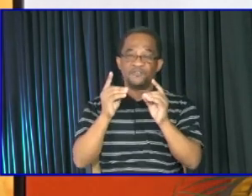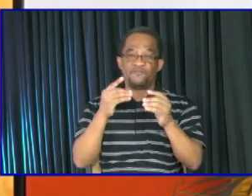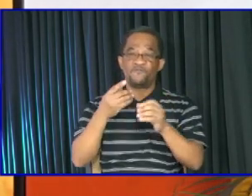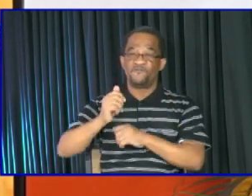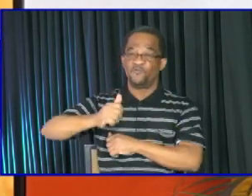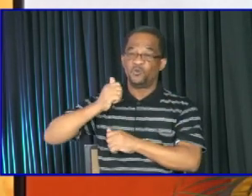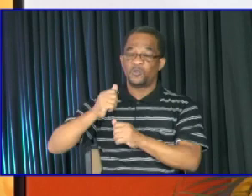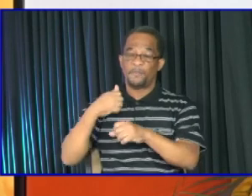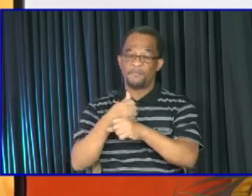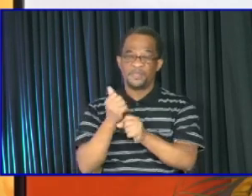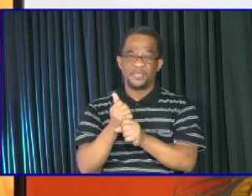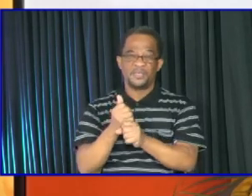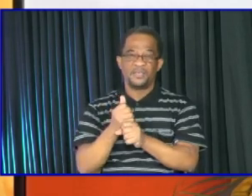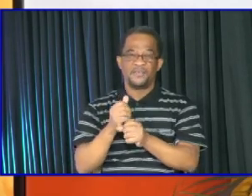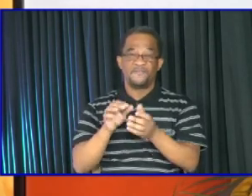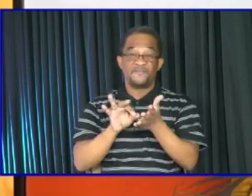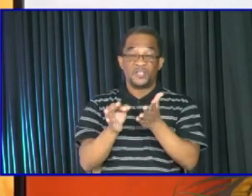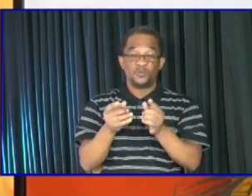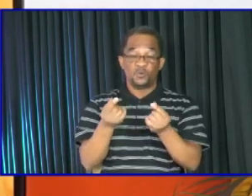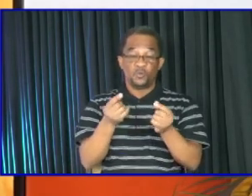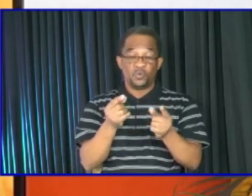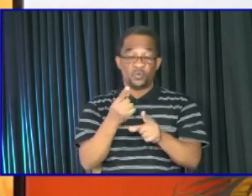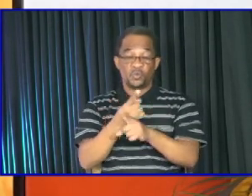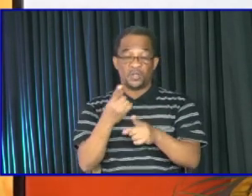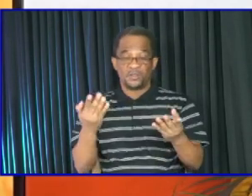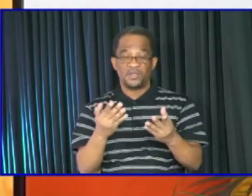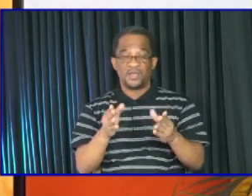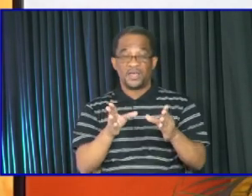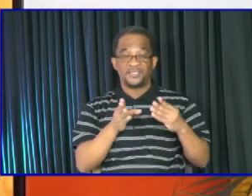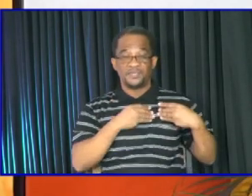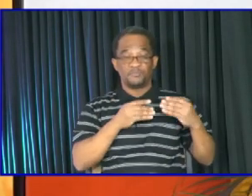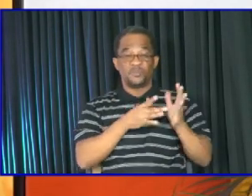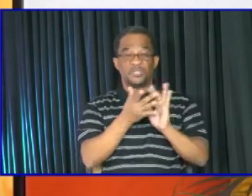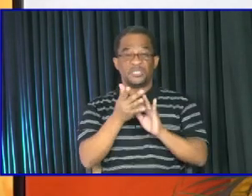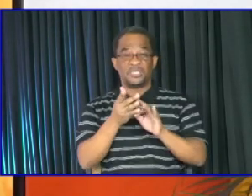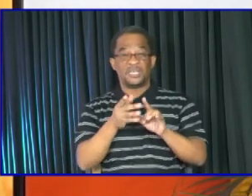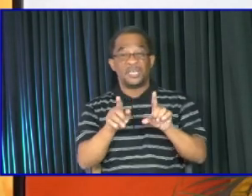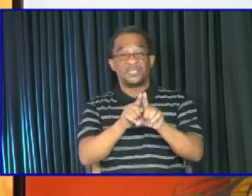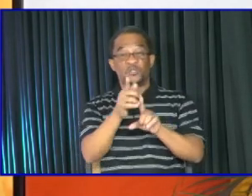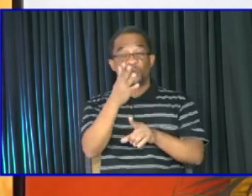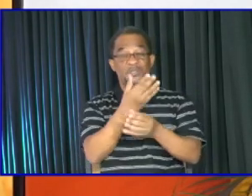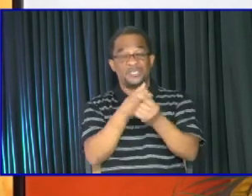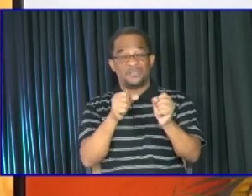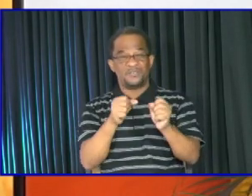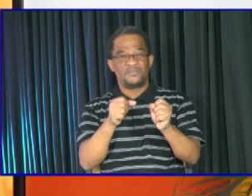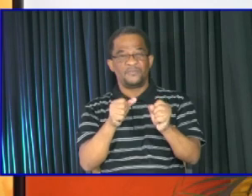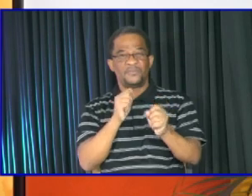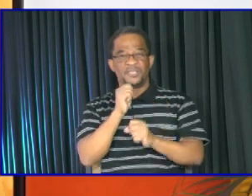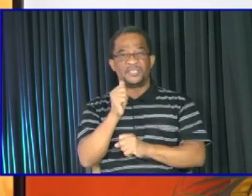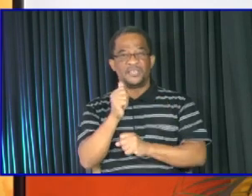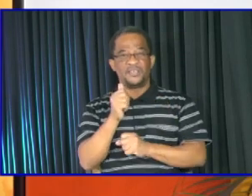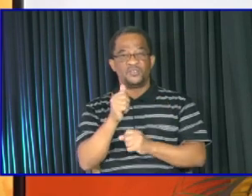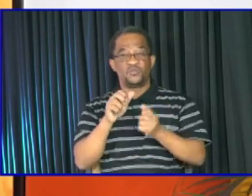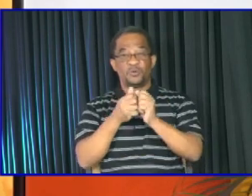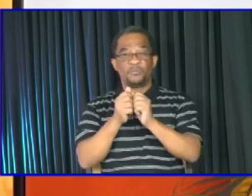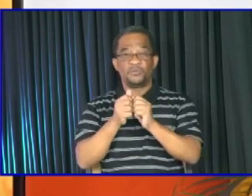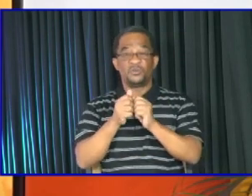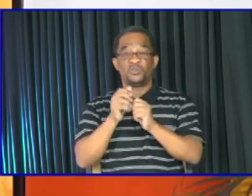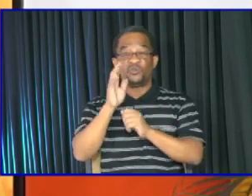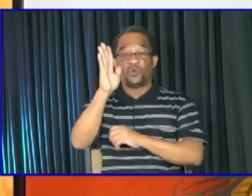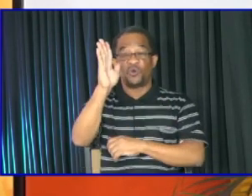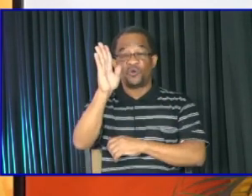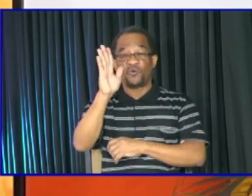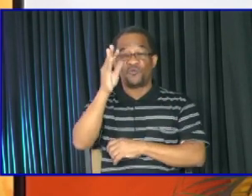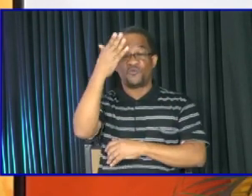to decide to do the right now and accept Jesus as your Savior may not only affect your future, but also the future